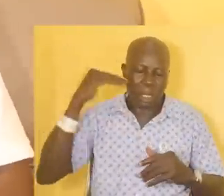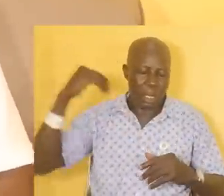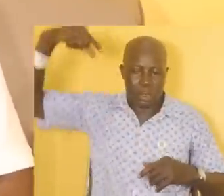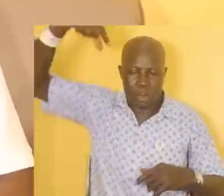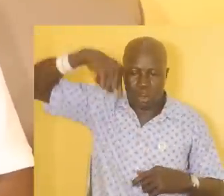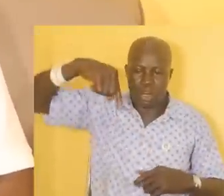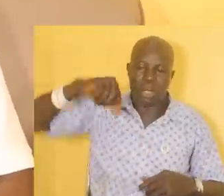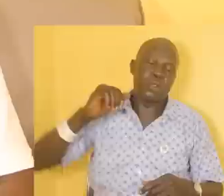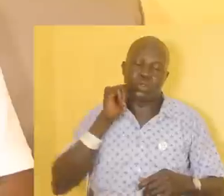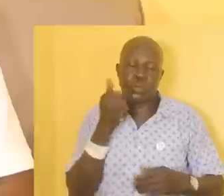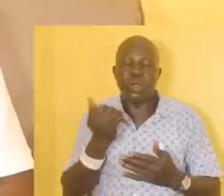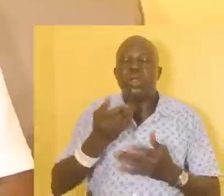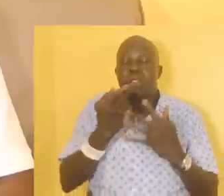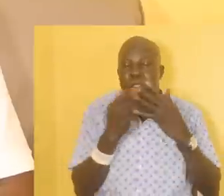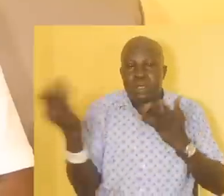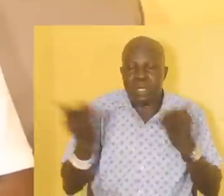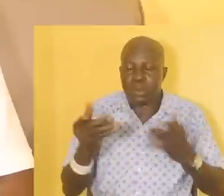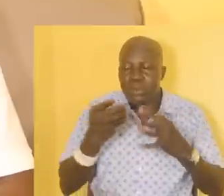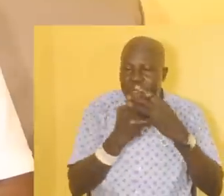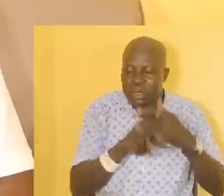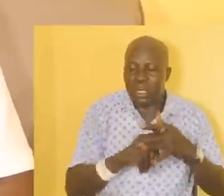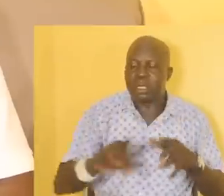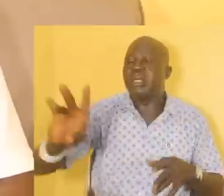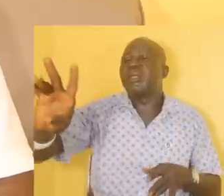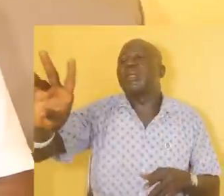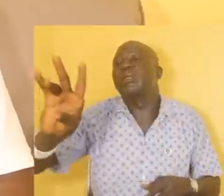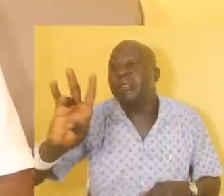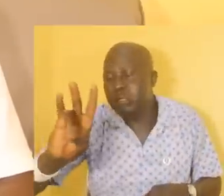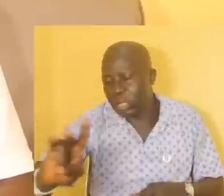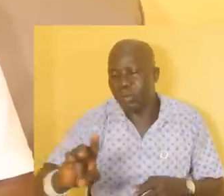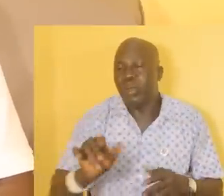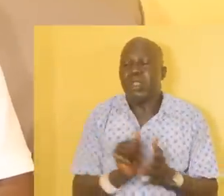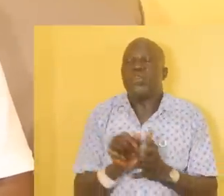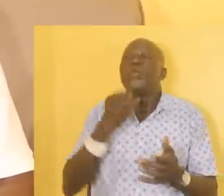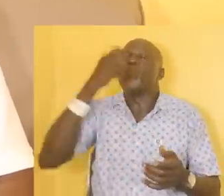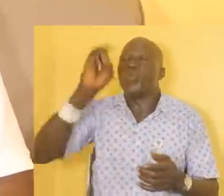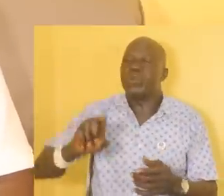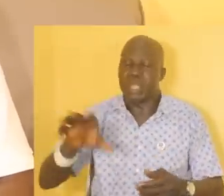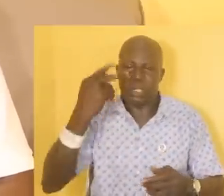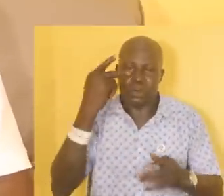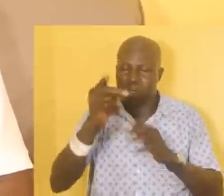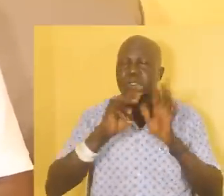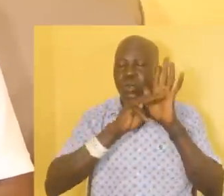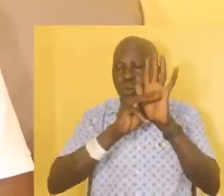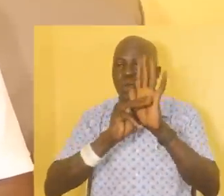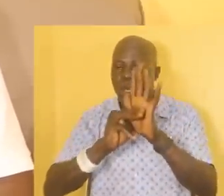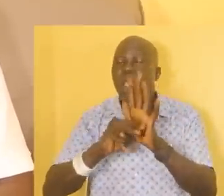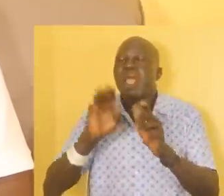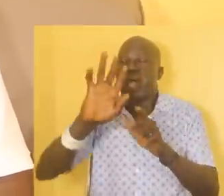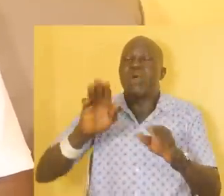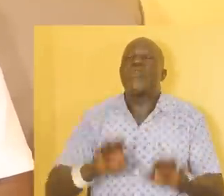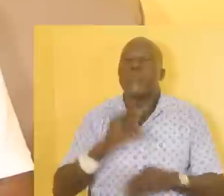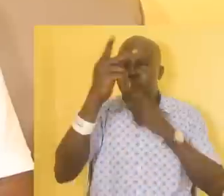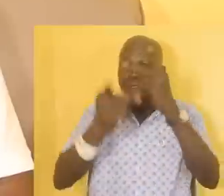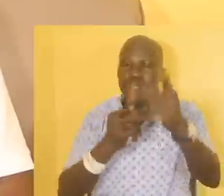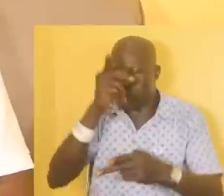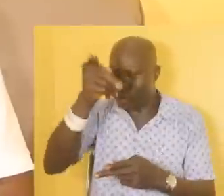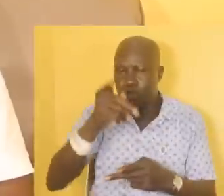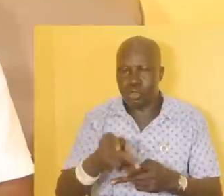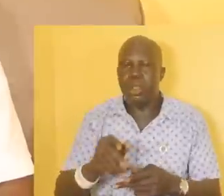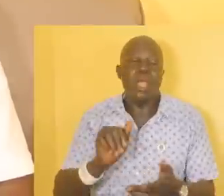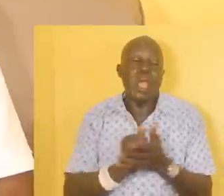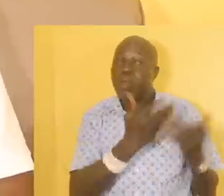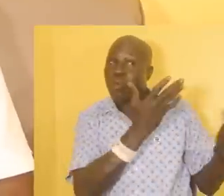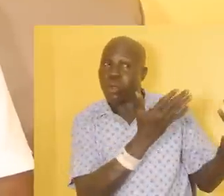exactly 7 years. Yes, the service will commence. And I know that you must see the miraculous God of God. Labe. We must. What